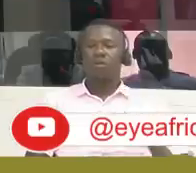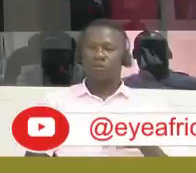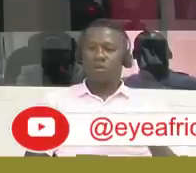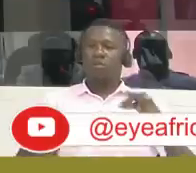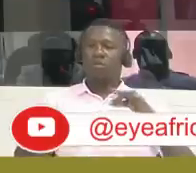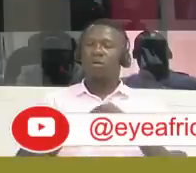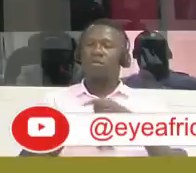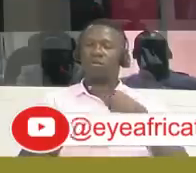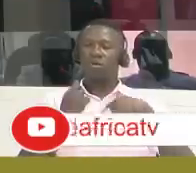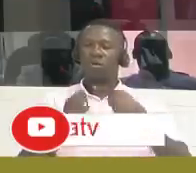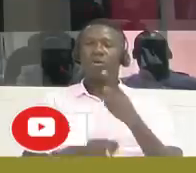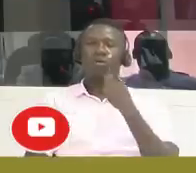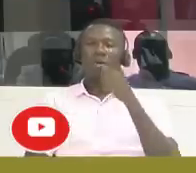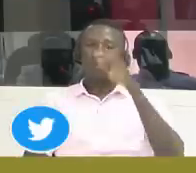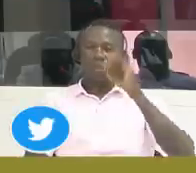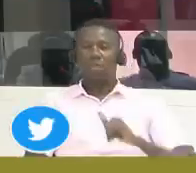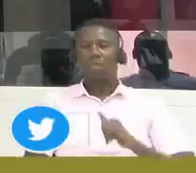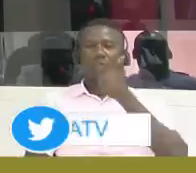death.